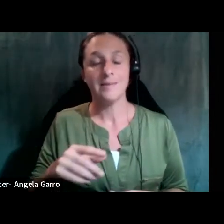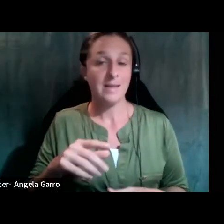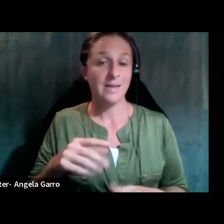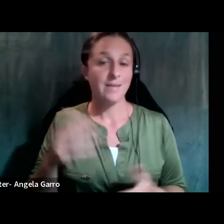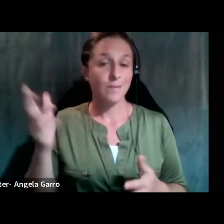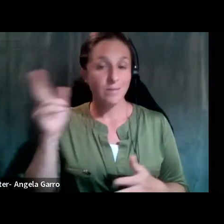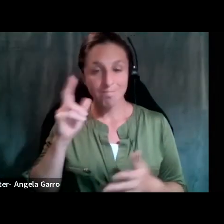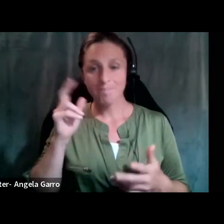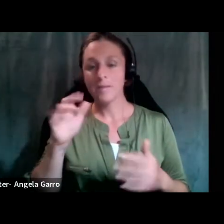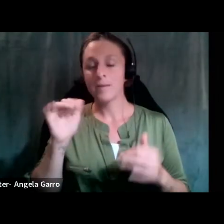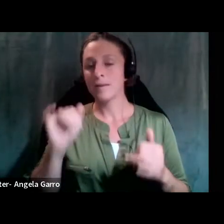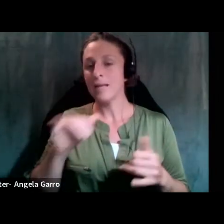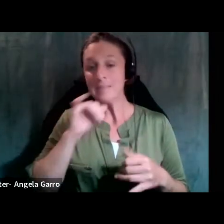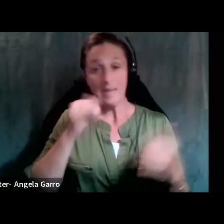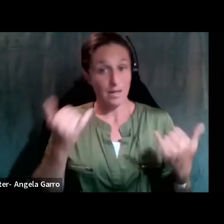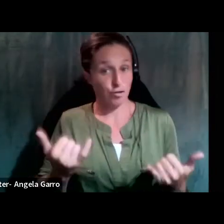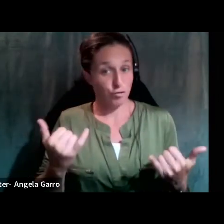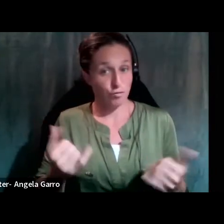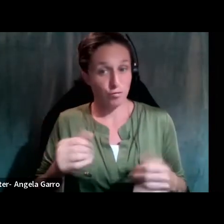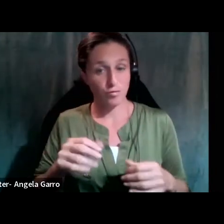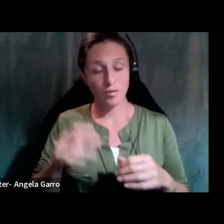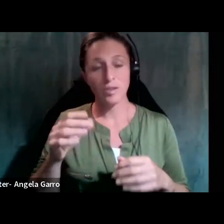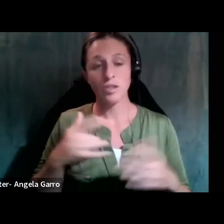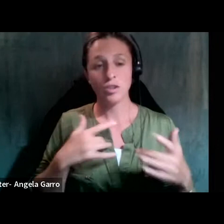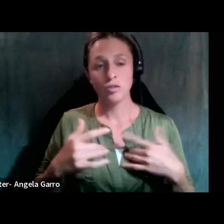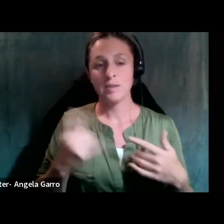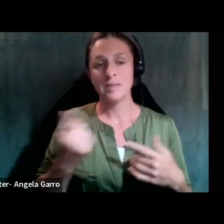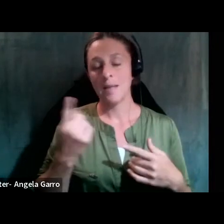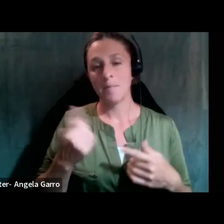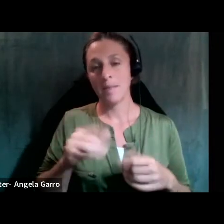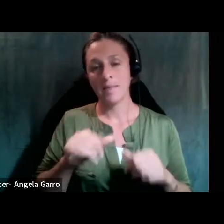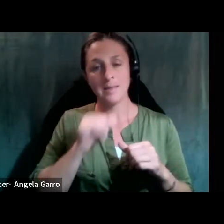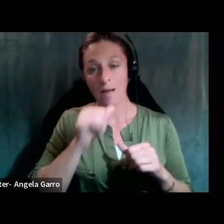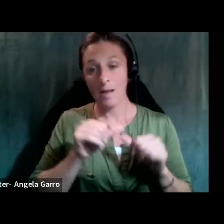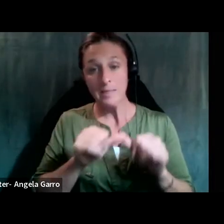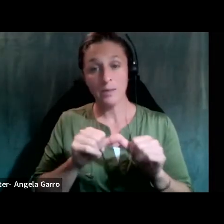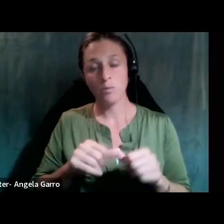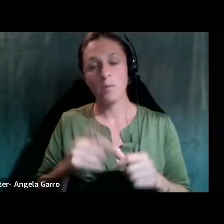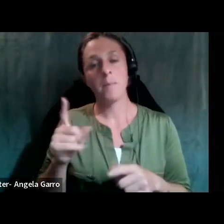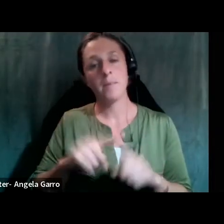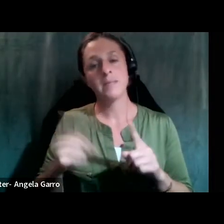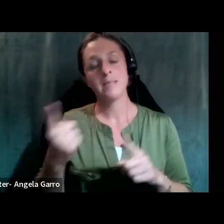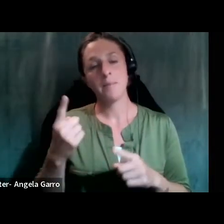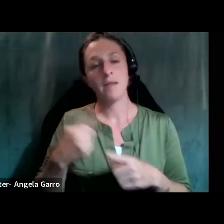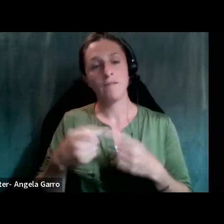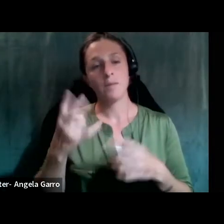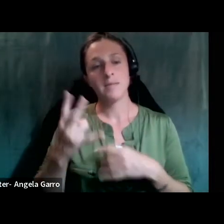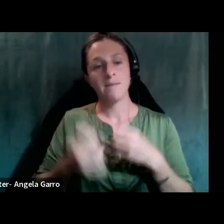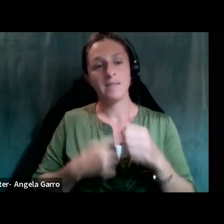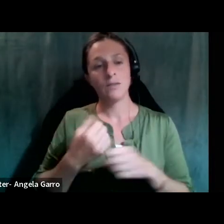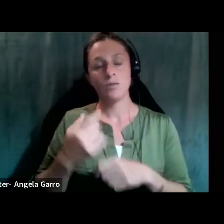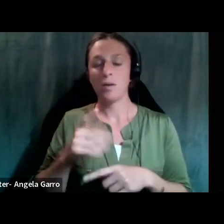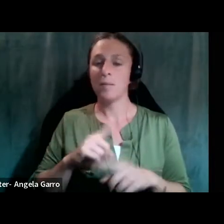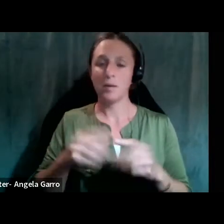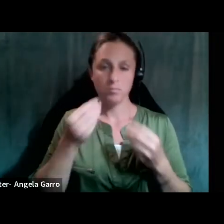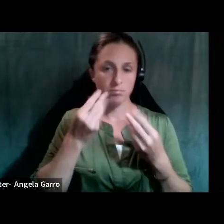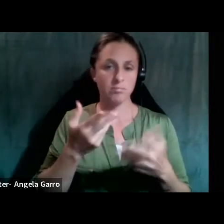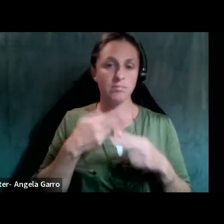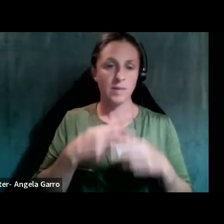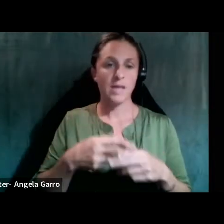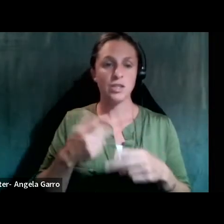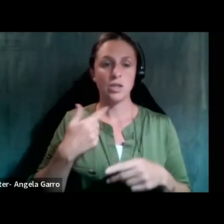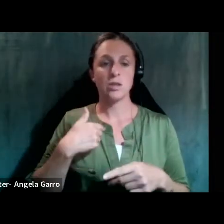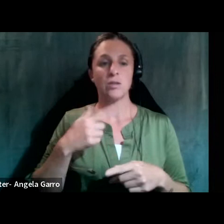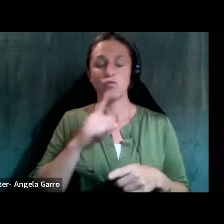concern. That's not something that's still continuing on. That's something from 7 years ago. So I just want to mention that it is super important. We are